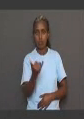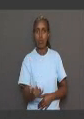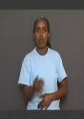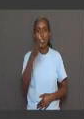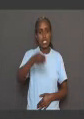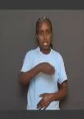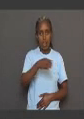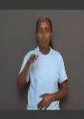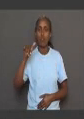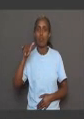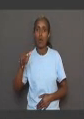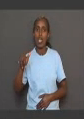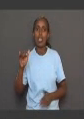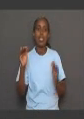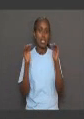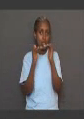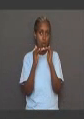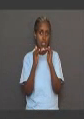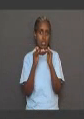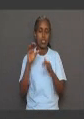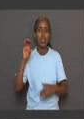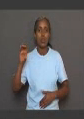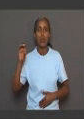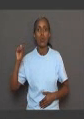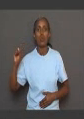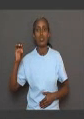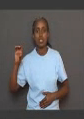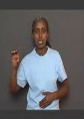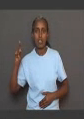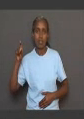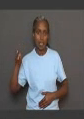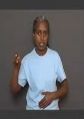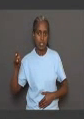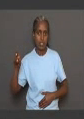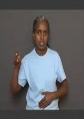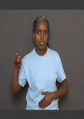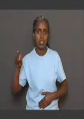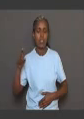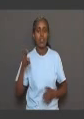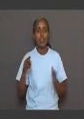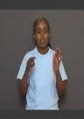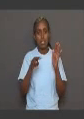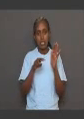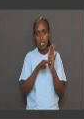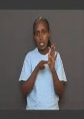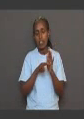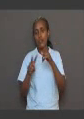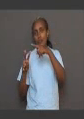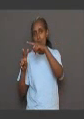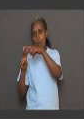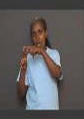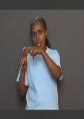of y equals cosecant x for negative